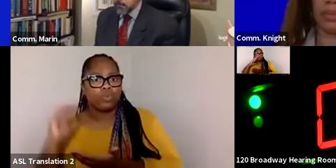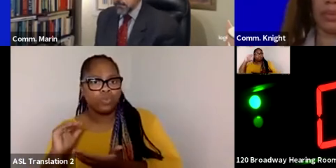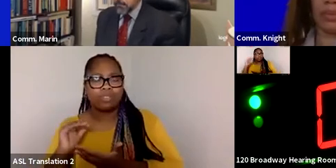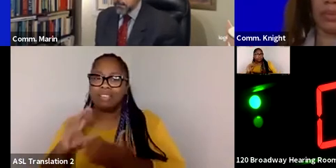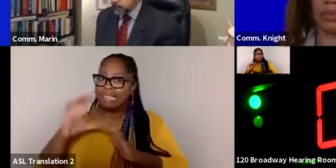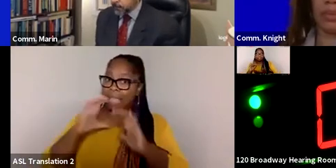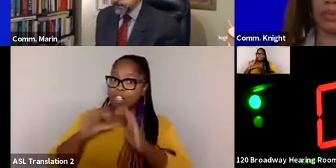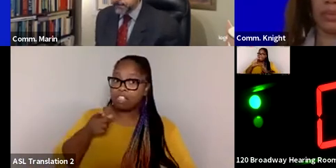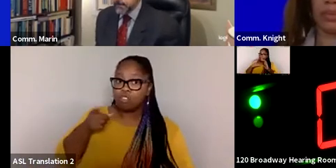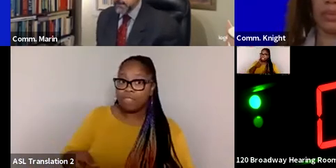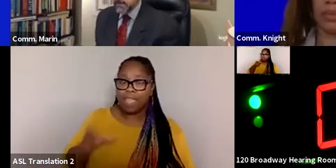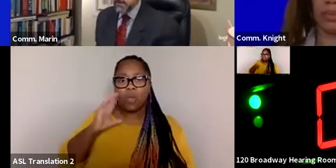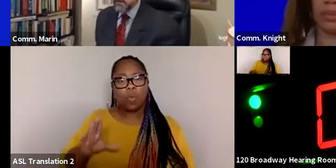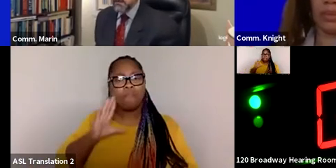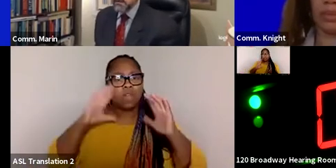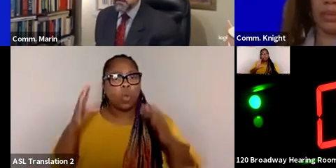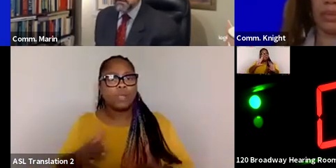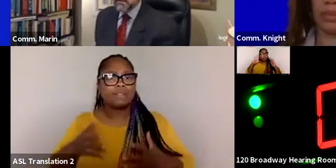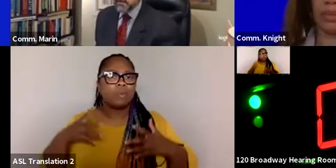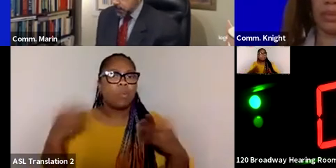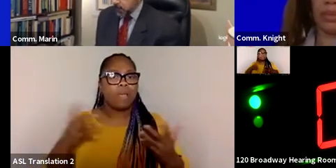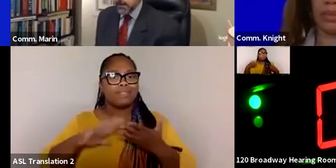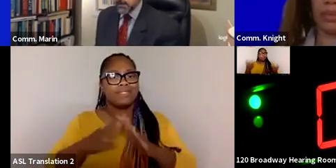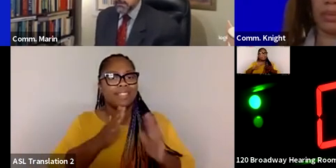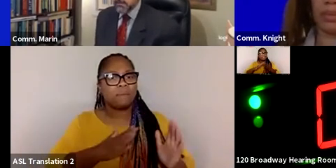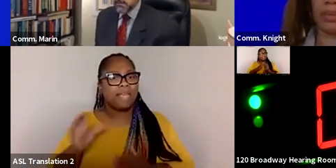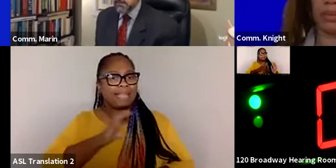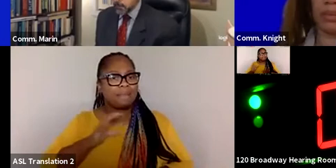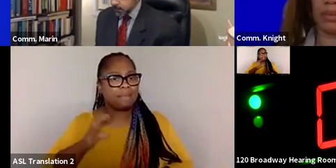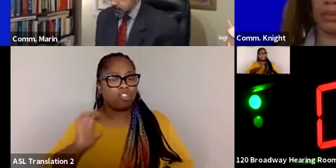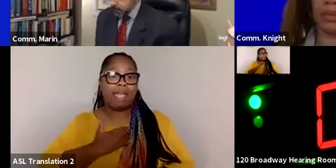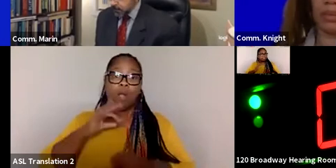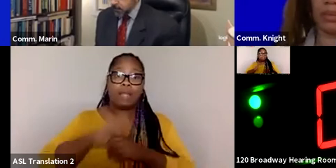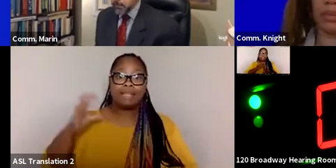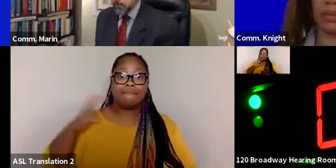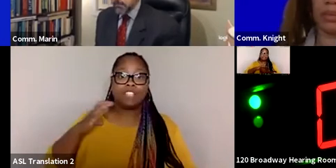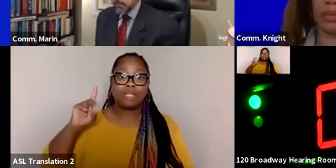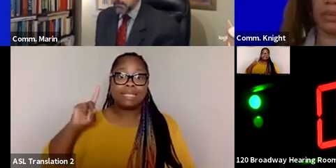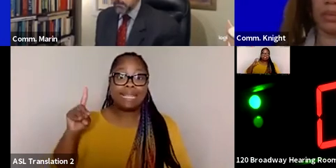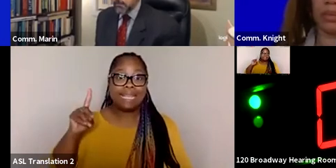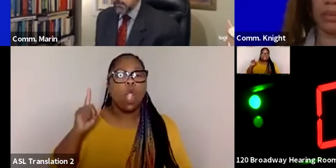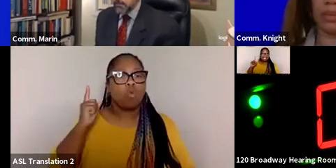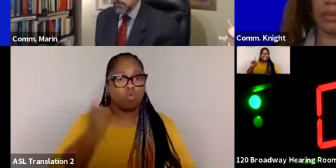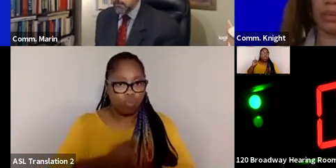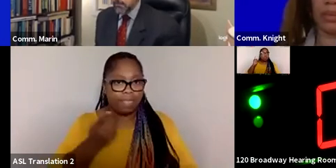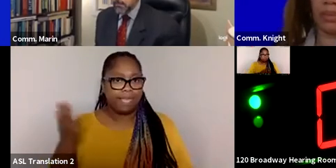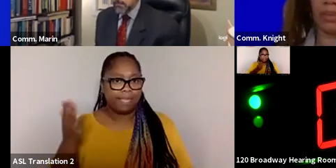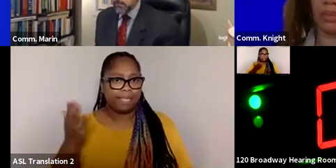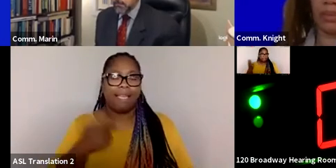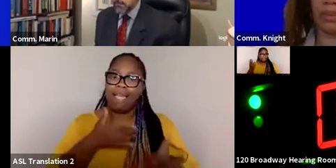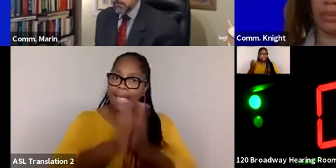that platform will be about what the City Planning Commission and our elected officials did that was right. And I ask